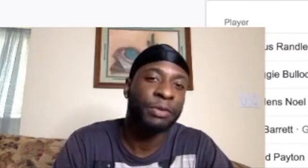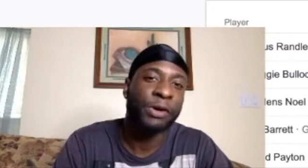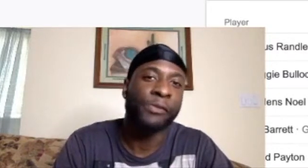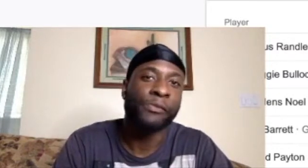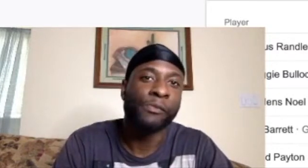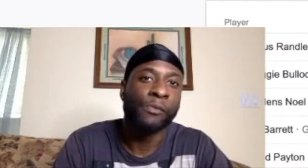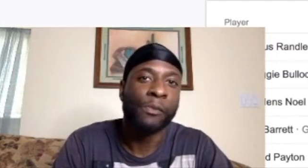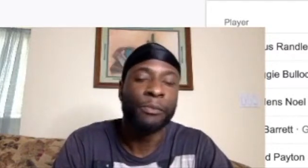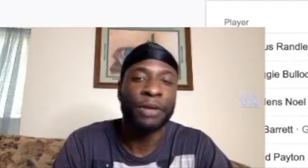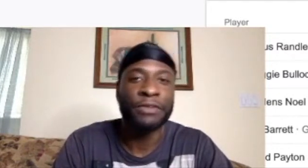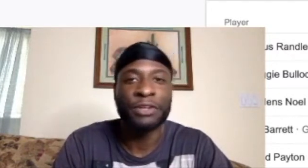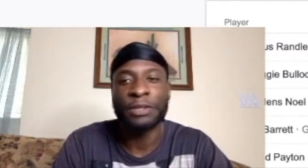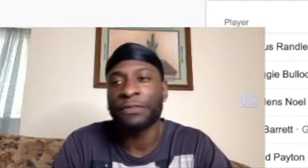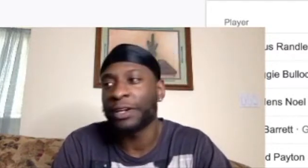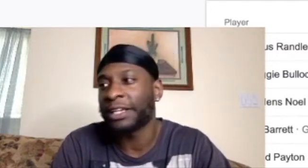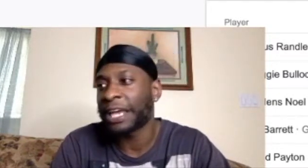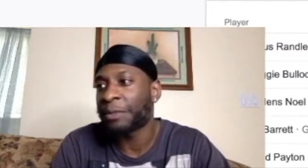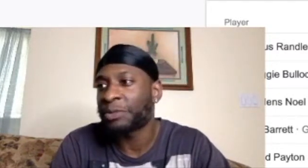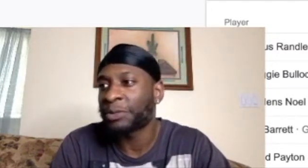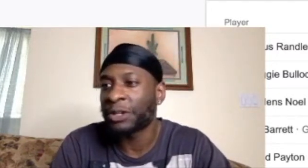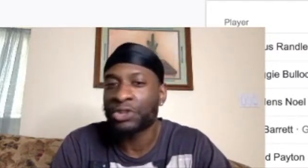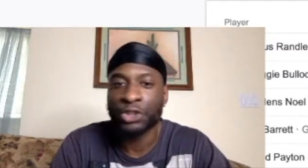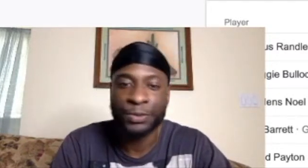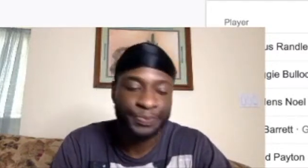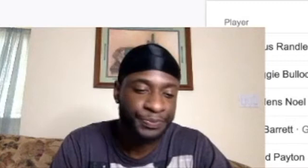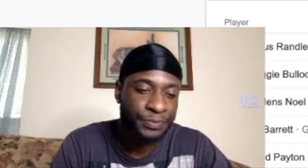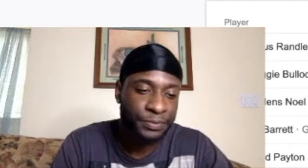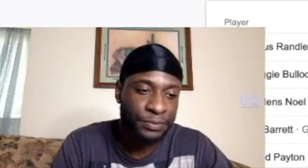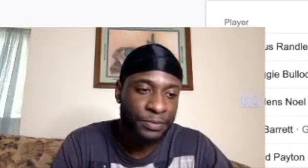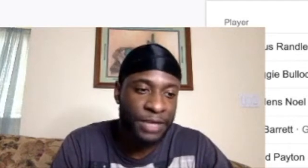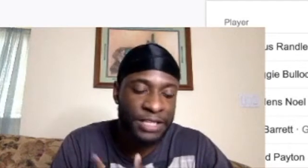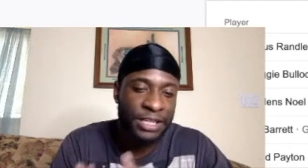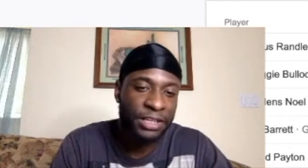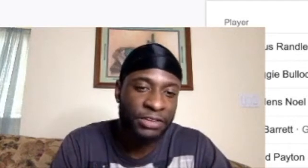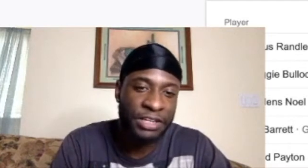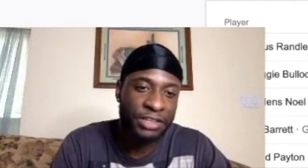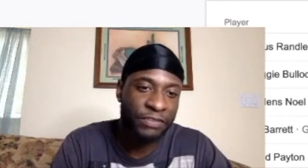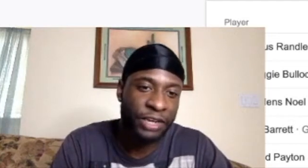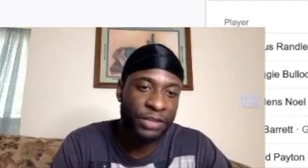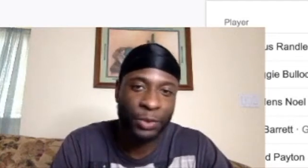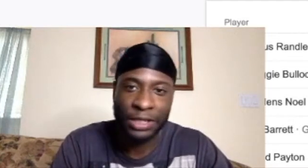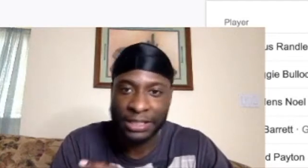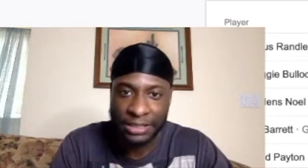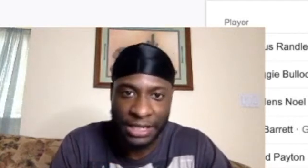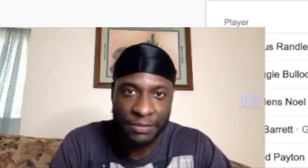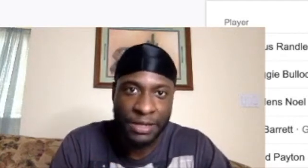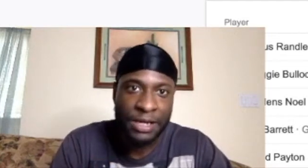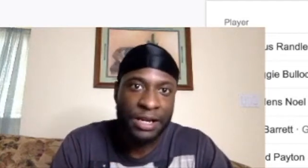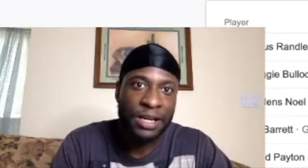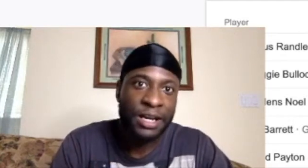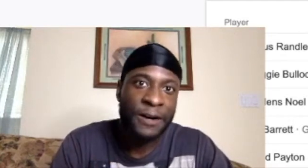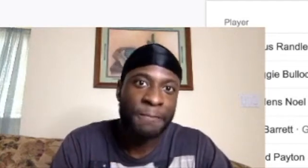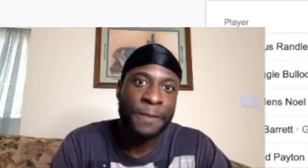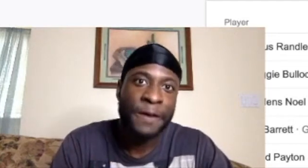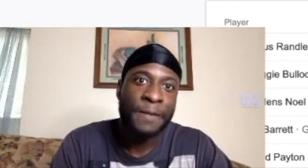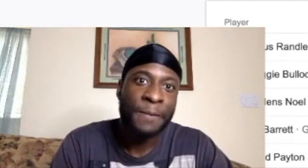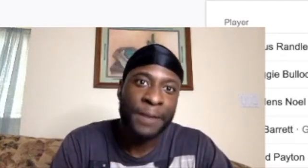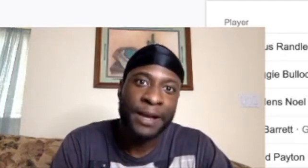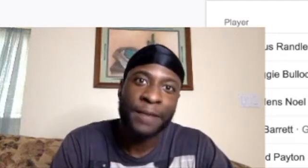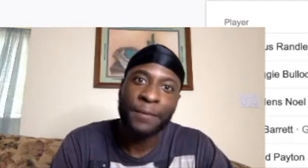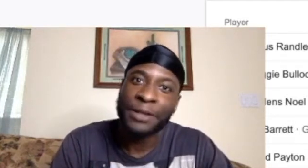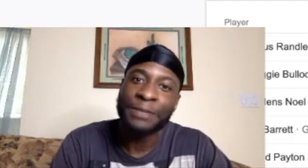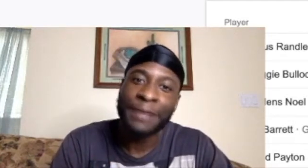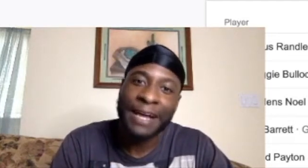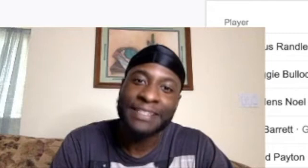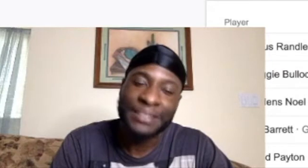And I think we will. Now, something funny came up to me also as I congratulated Randle one last time.